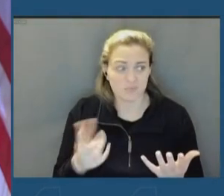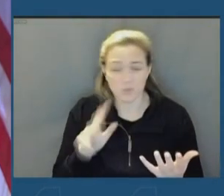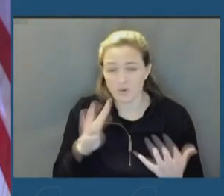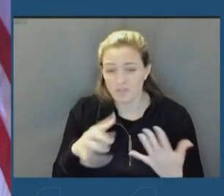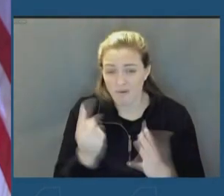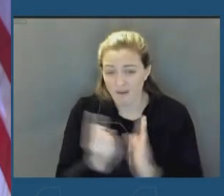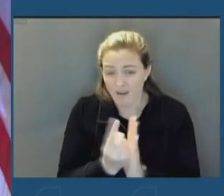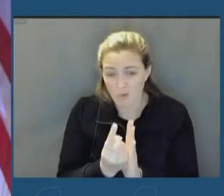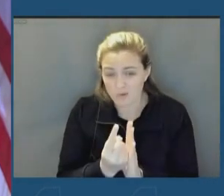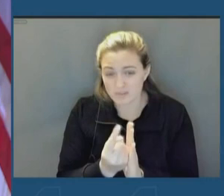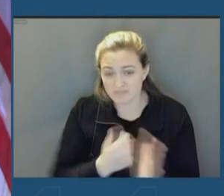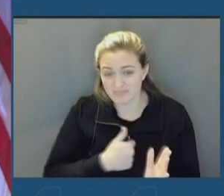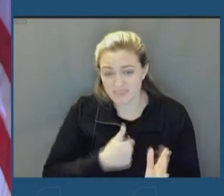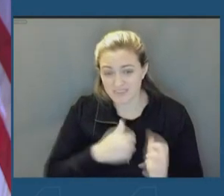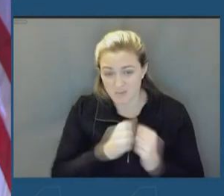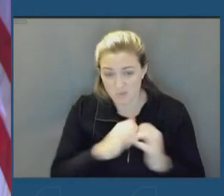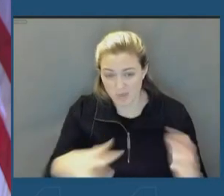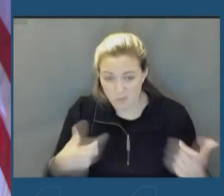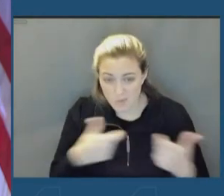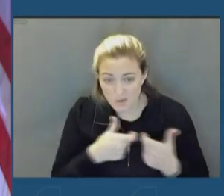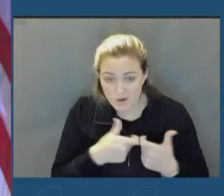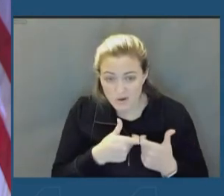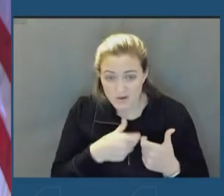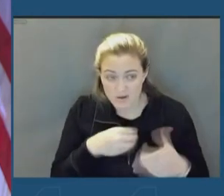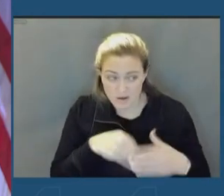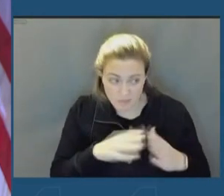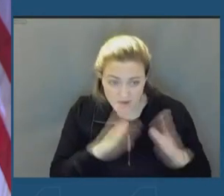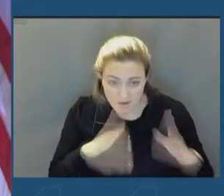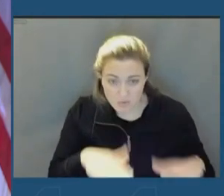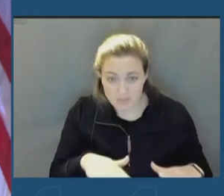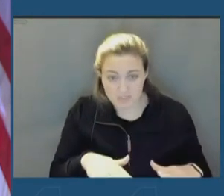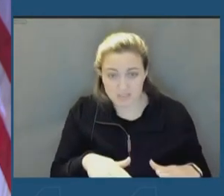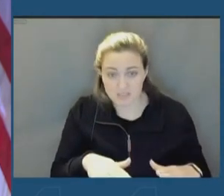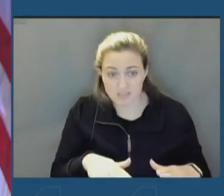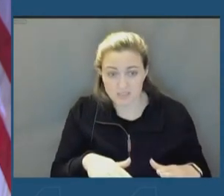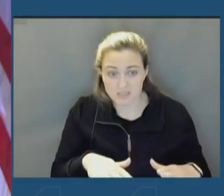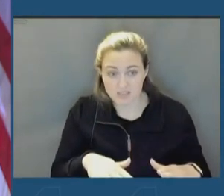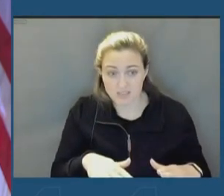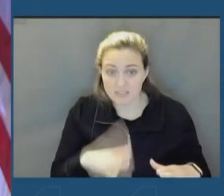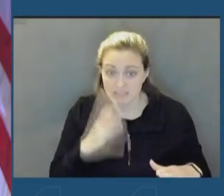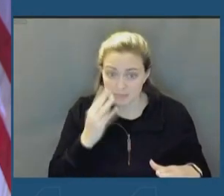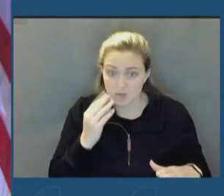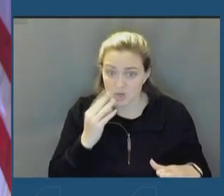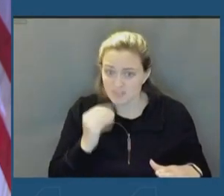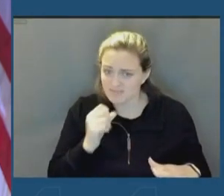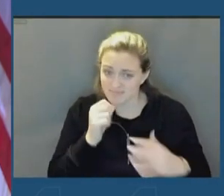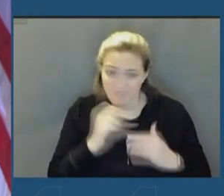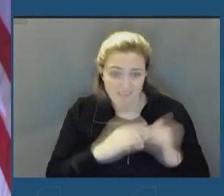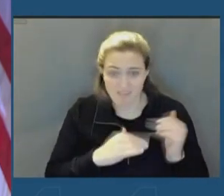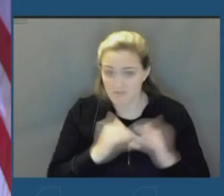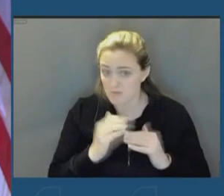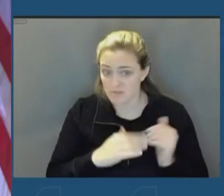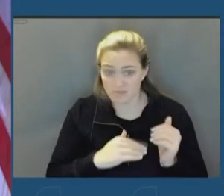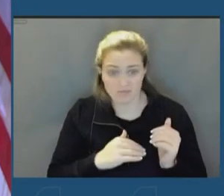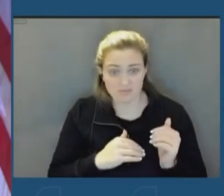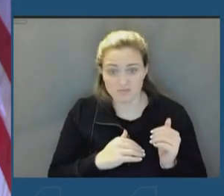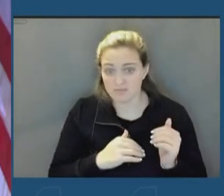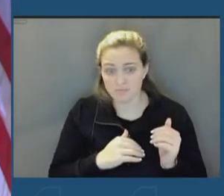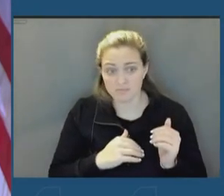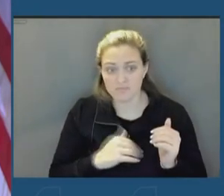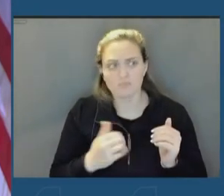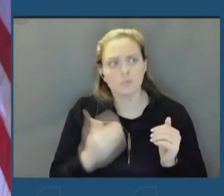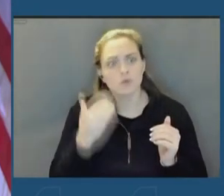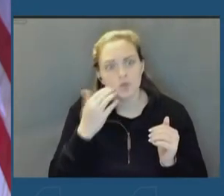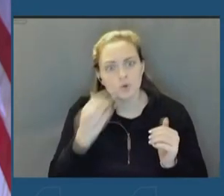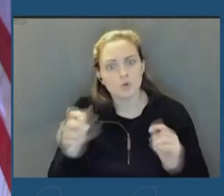hours without power in my home and experienced how uncomfortable it was. We know that there